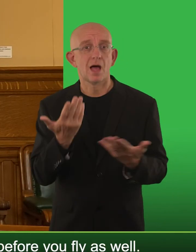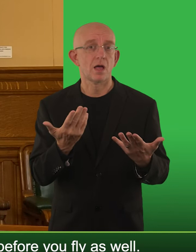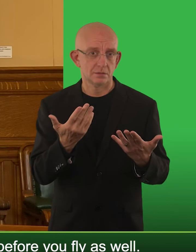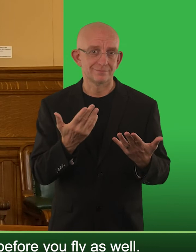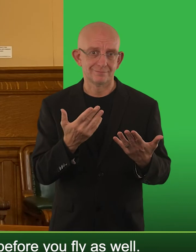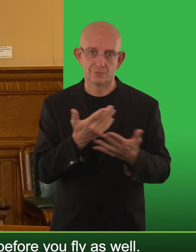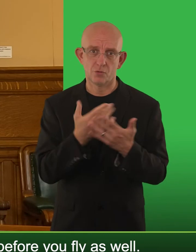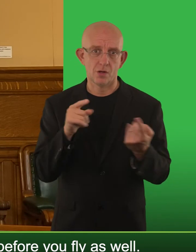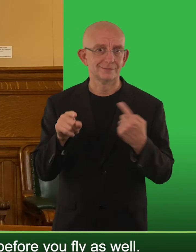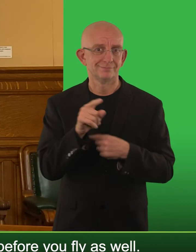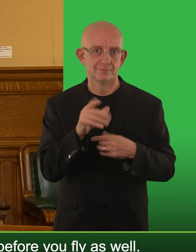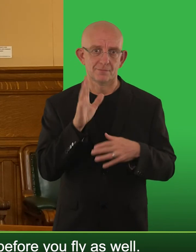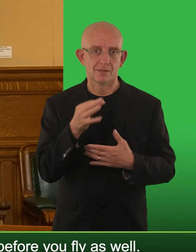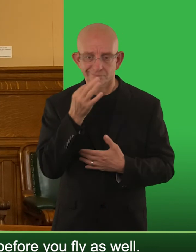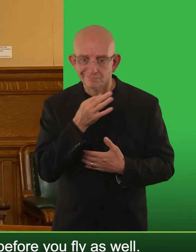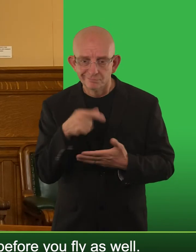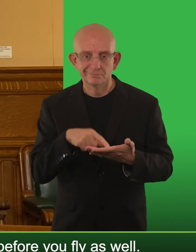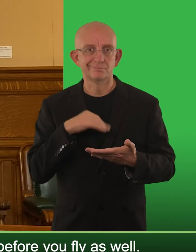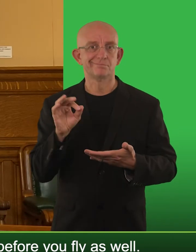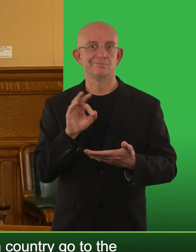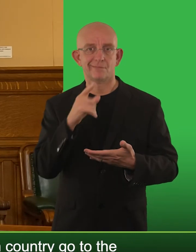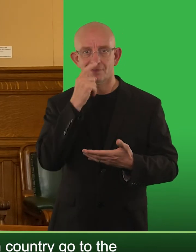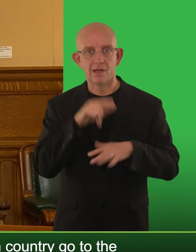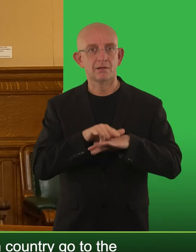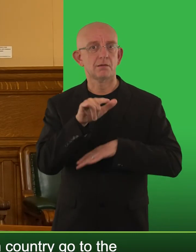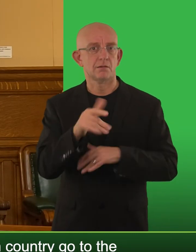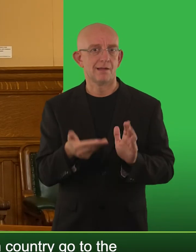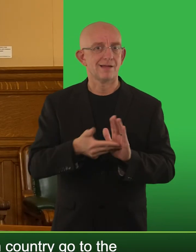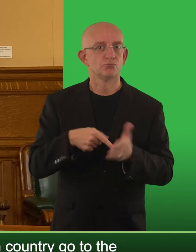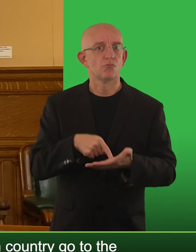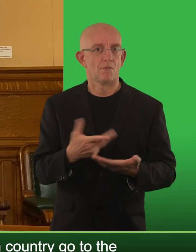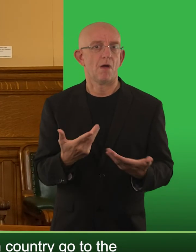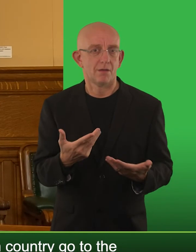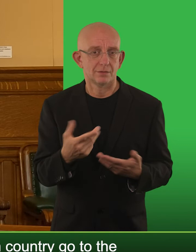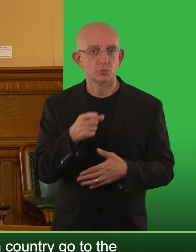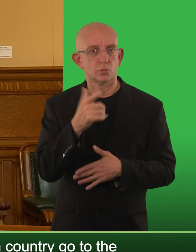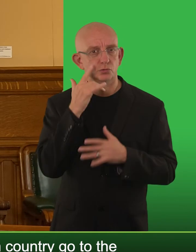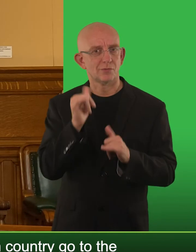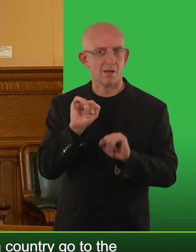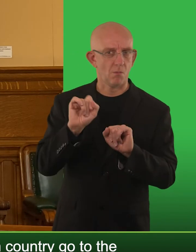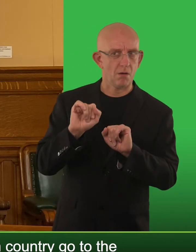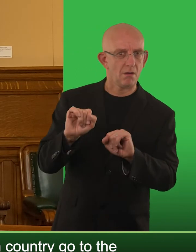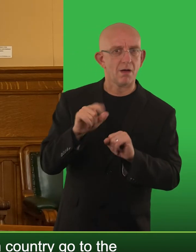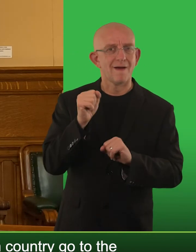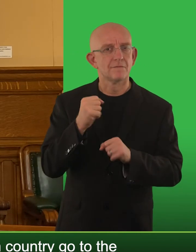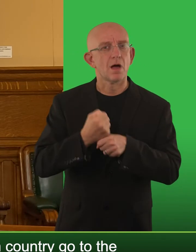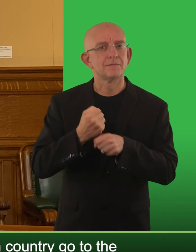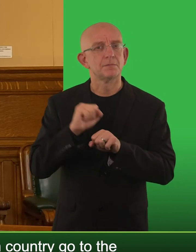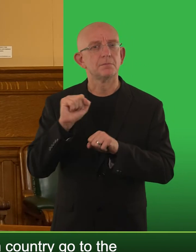require negative tests before you fly as well. So to check the requirements of each country, go